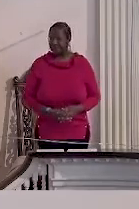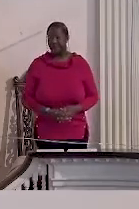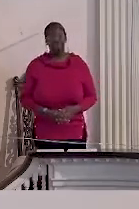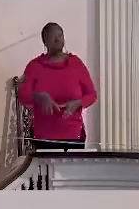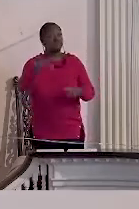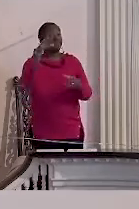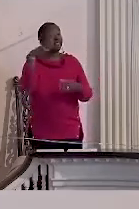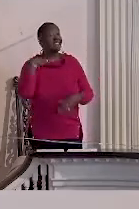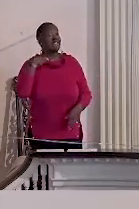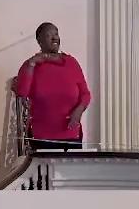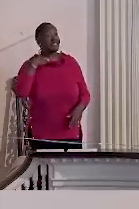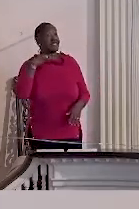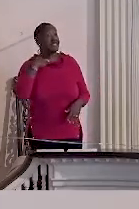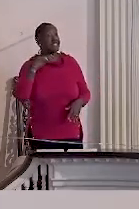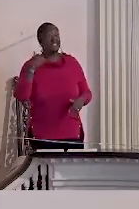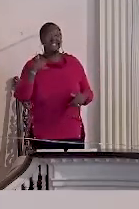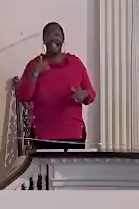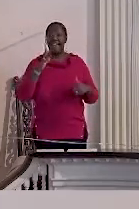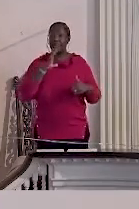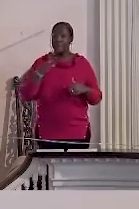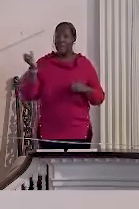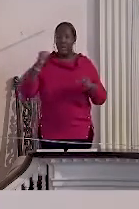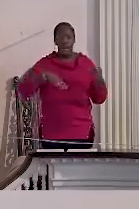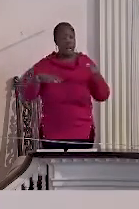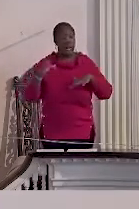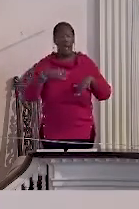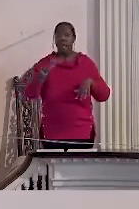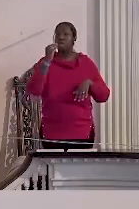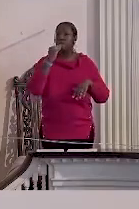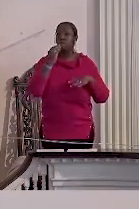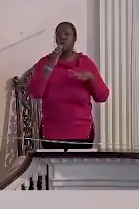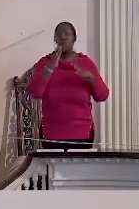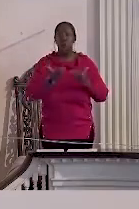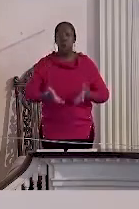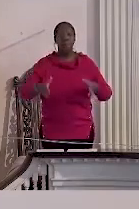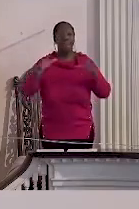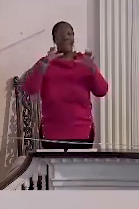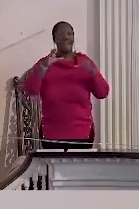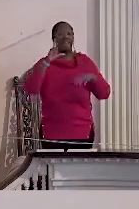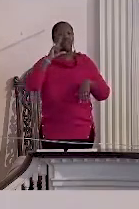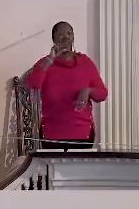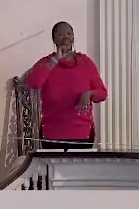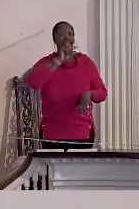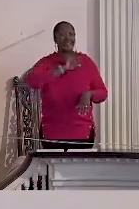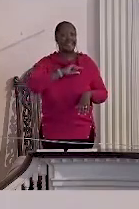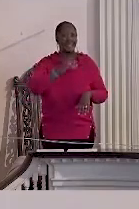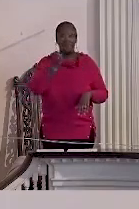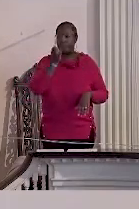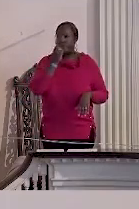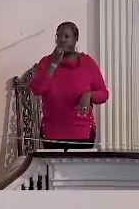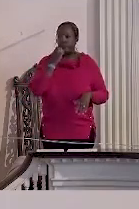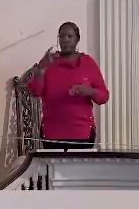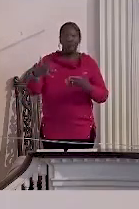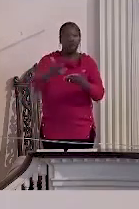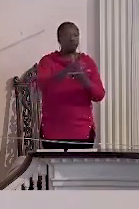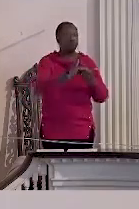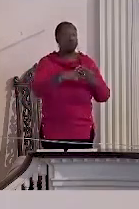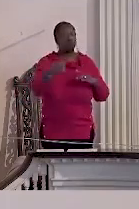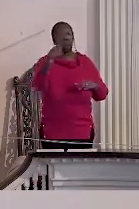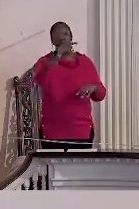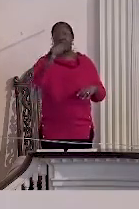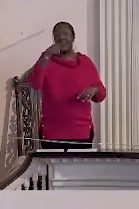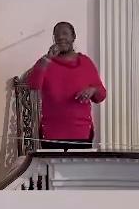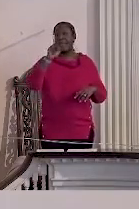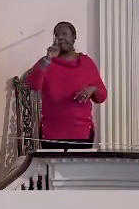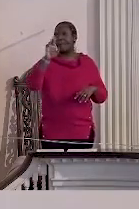Volunteers have been putting the food bags together for the Thanksgiving food drive in Pierce Hall. You might want to